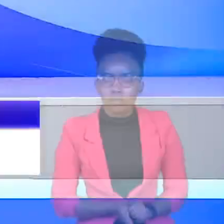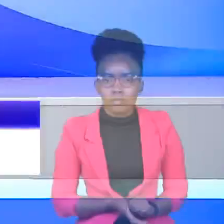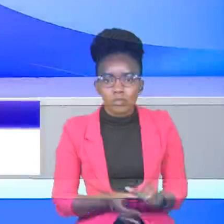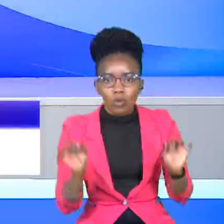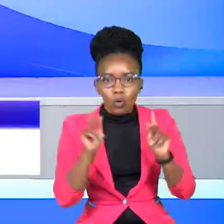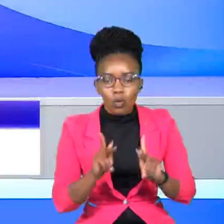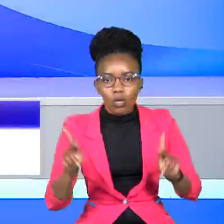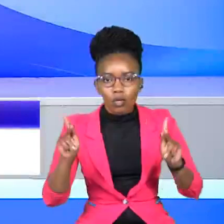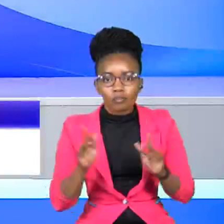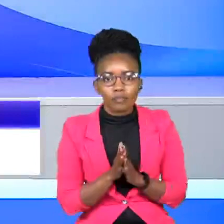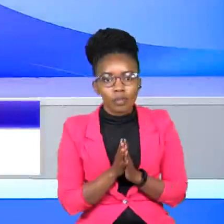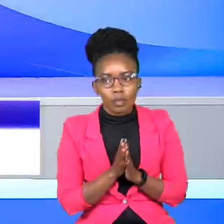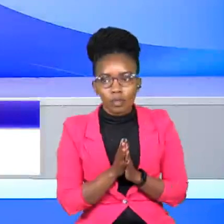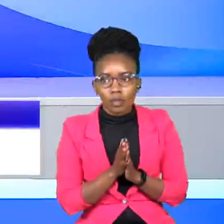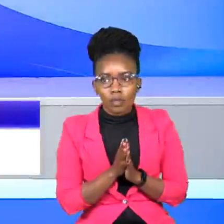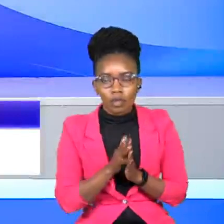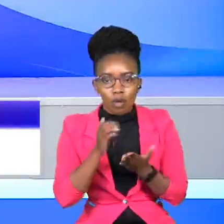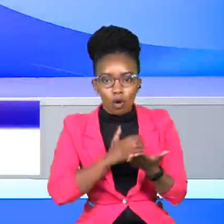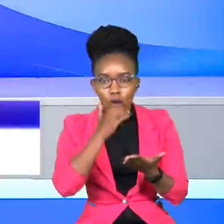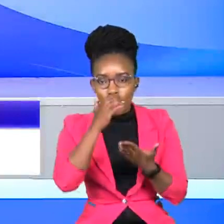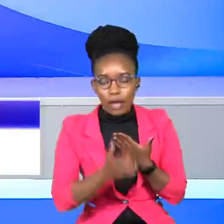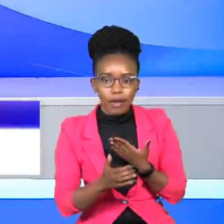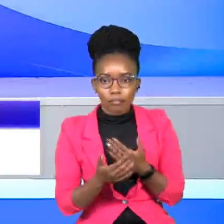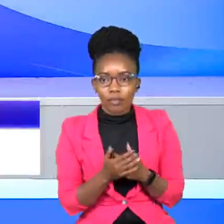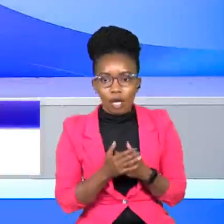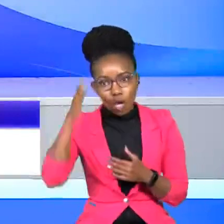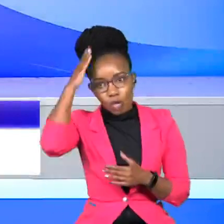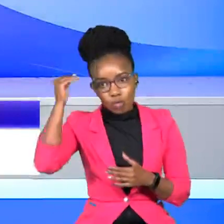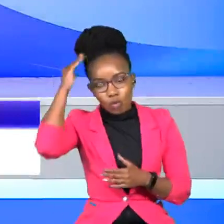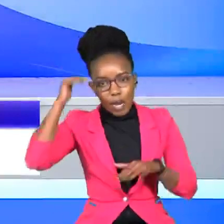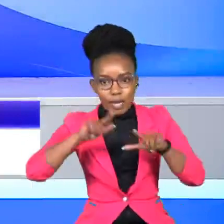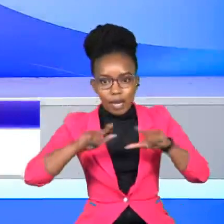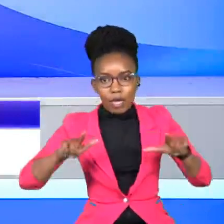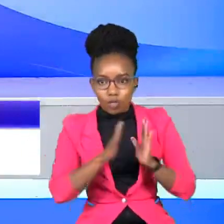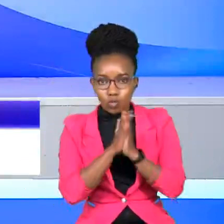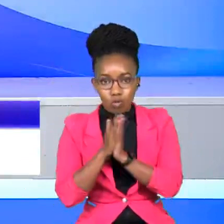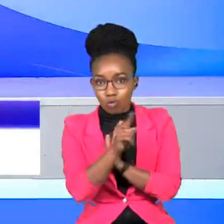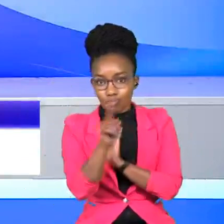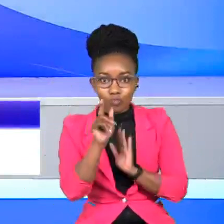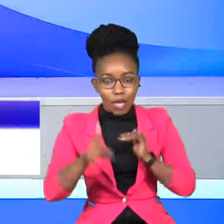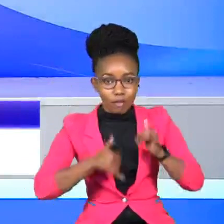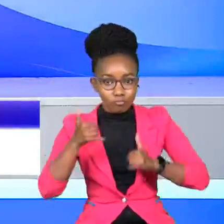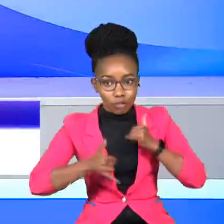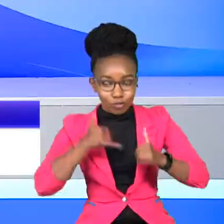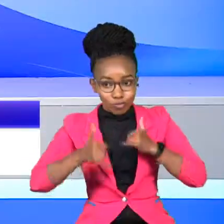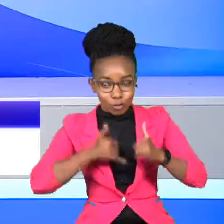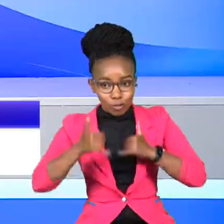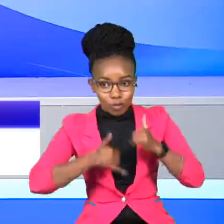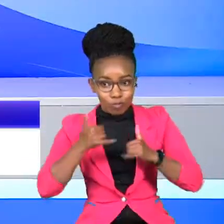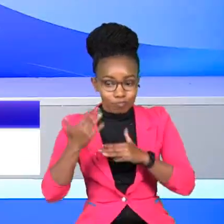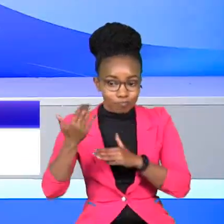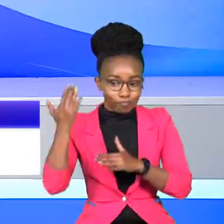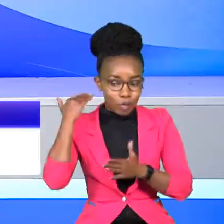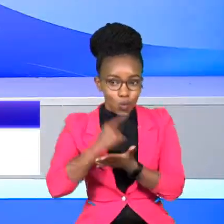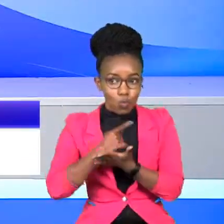All right, and with that episode, we mark the end of Inside Somaliland, believing that you have enjoyed the journey that we've had the last few